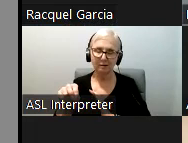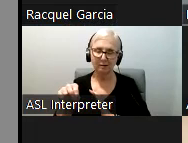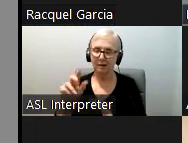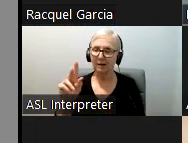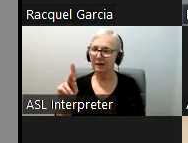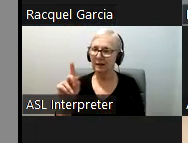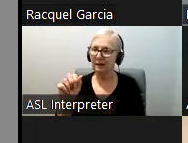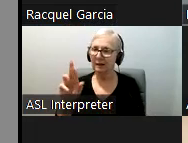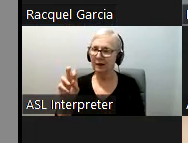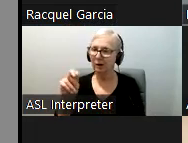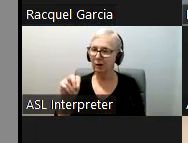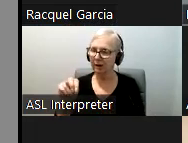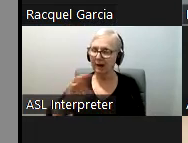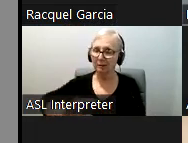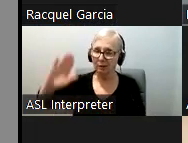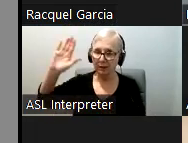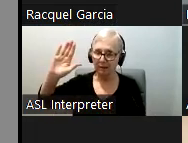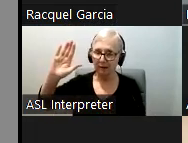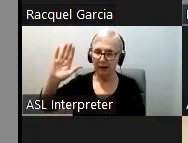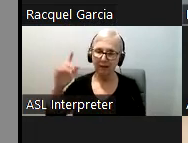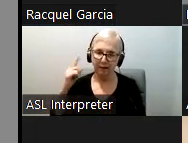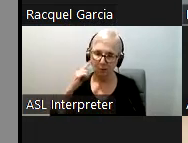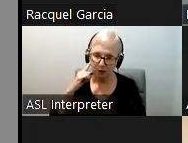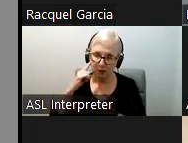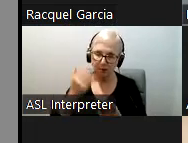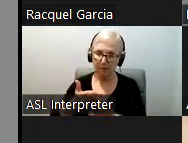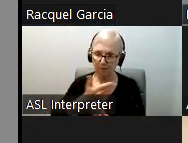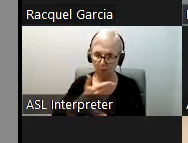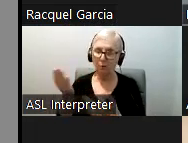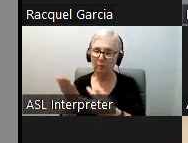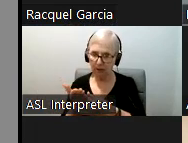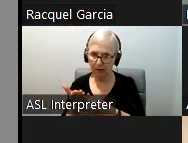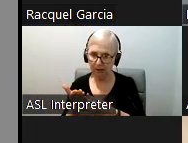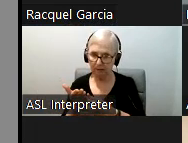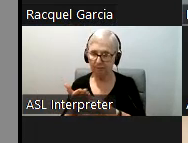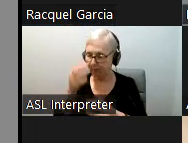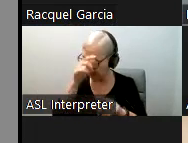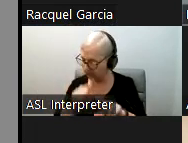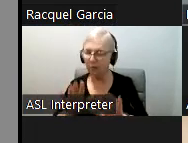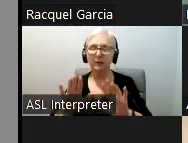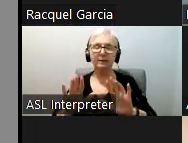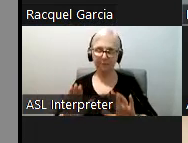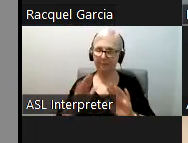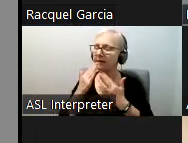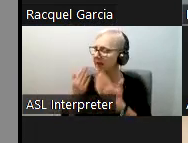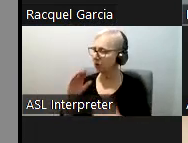has her hand up, and I think we should hear from her before we break. I agree. I second that. Thank you,